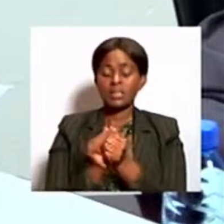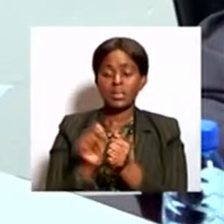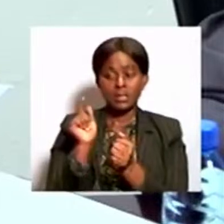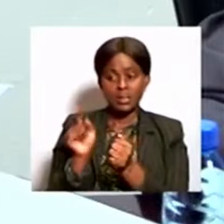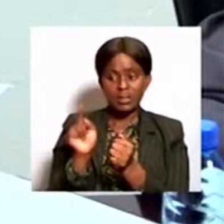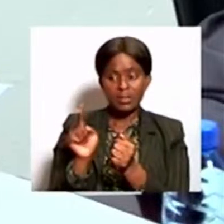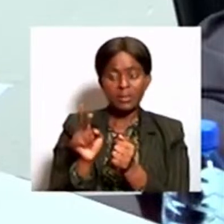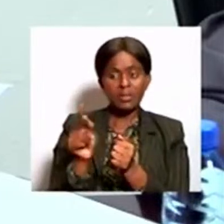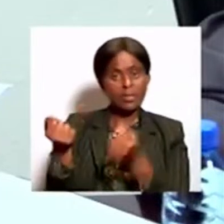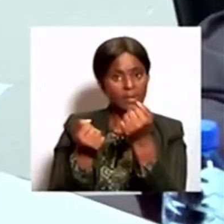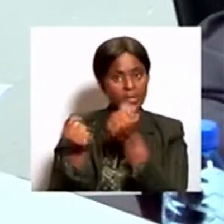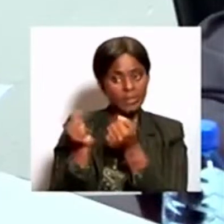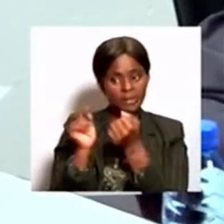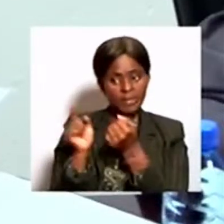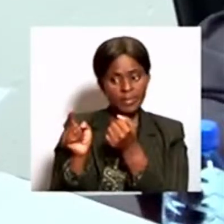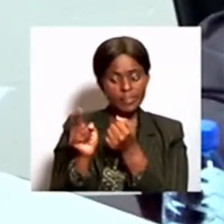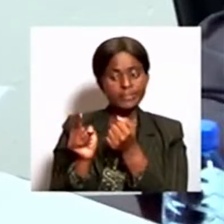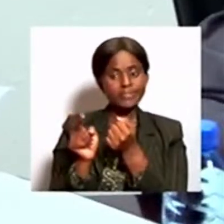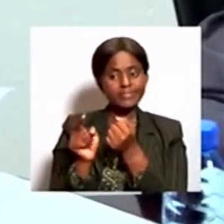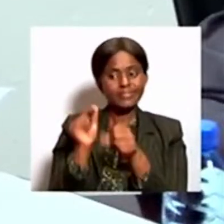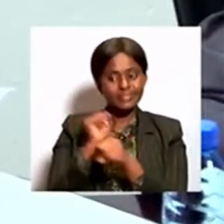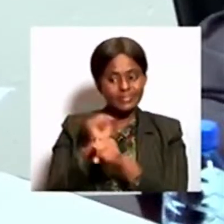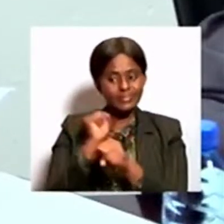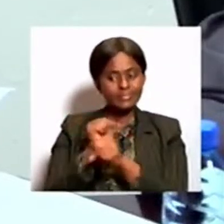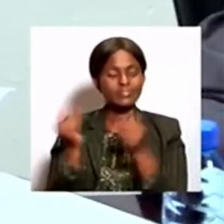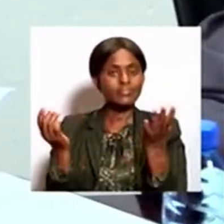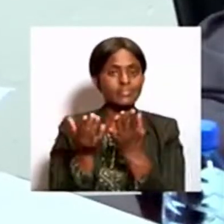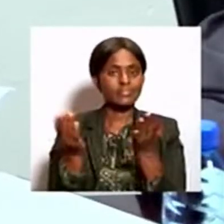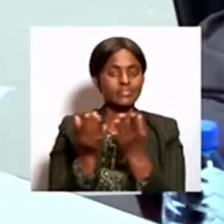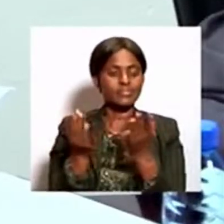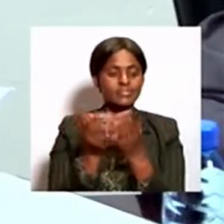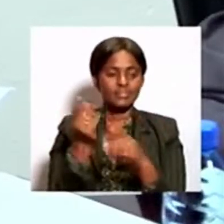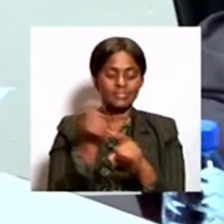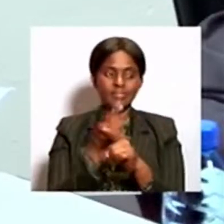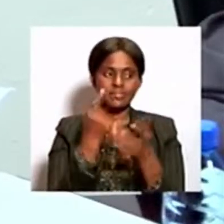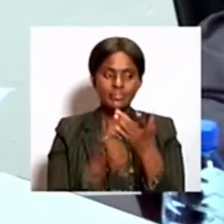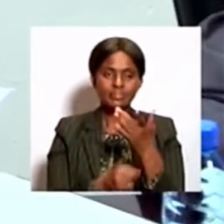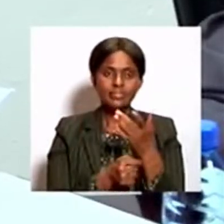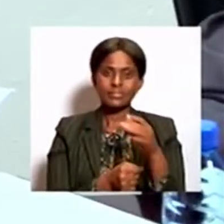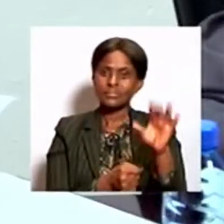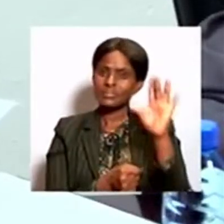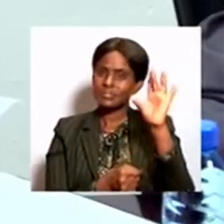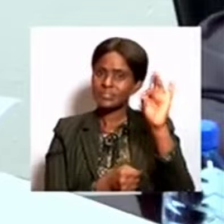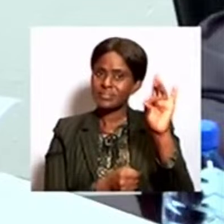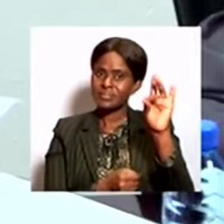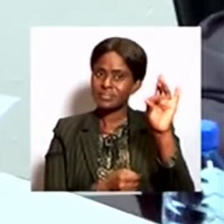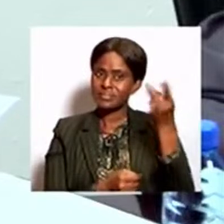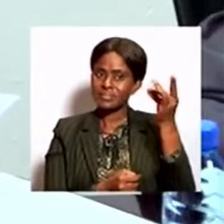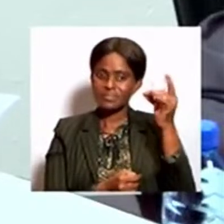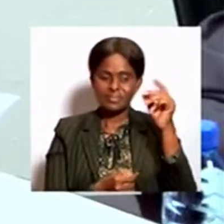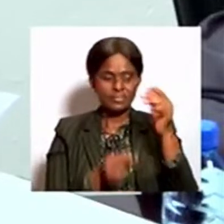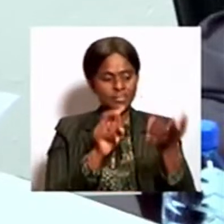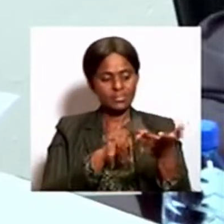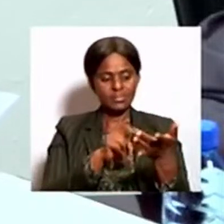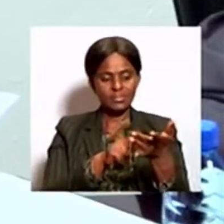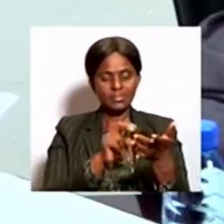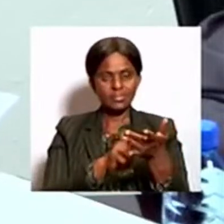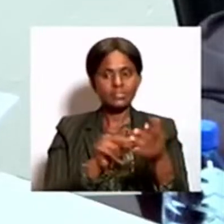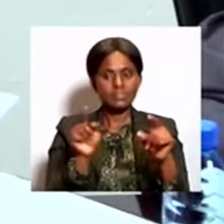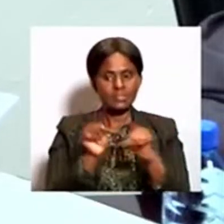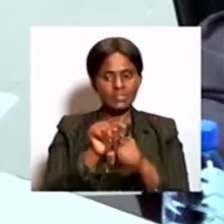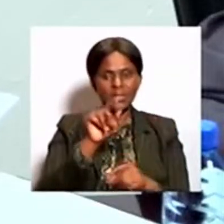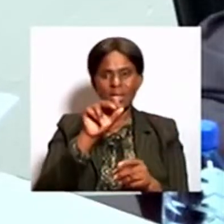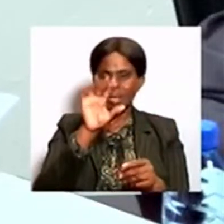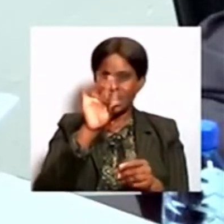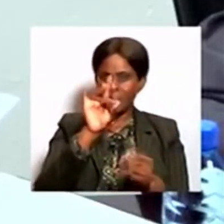said vehicle was a non-runner since 8th November